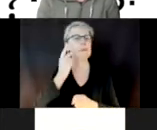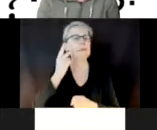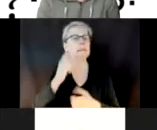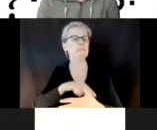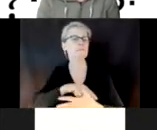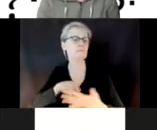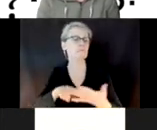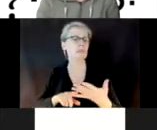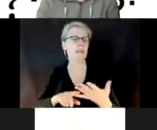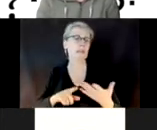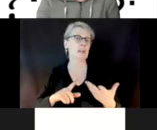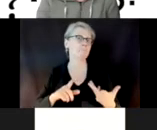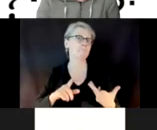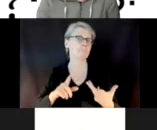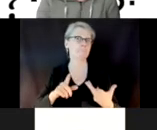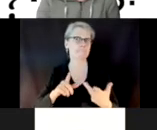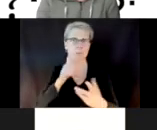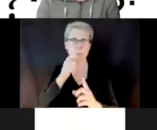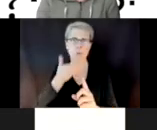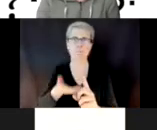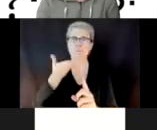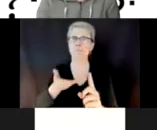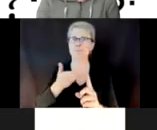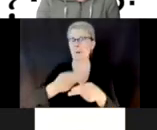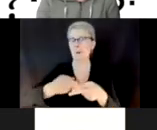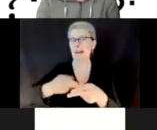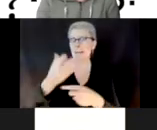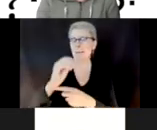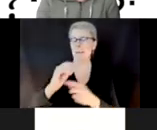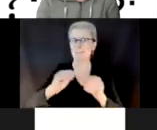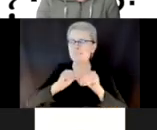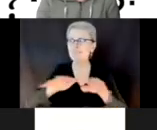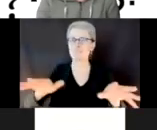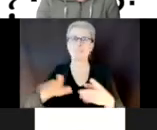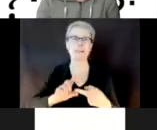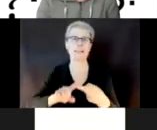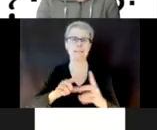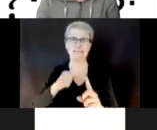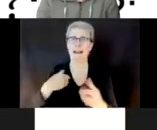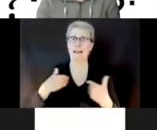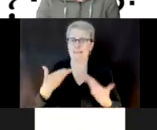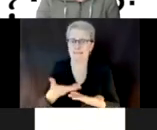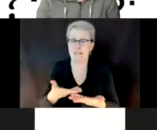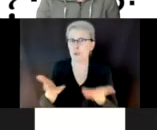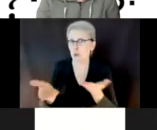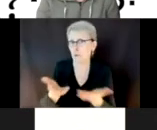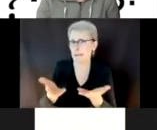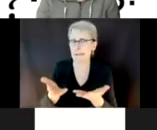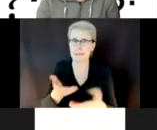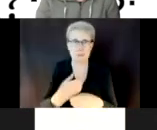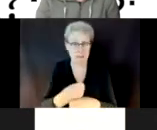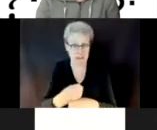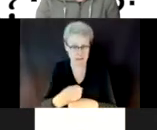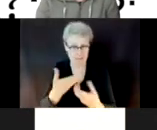wanting A, to make people aware of their brand, B, to sell their stuff. Maybe for arts